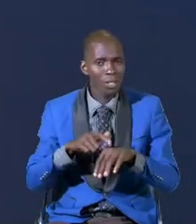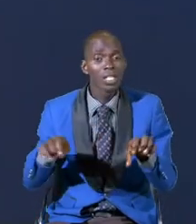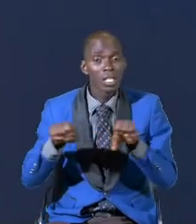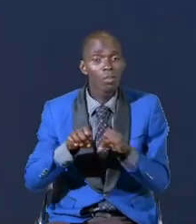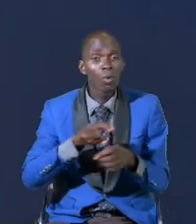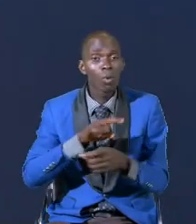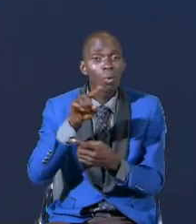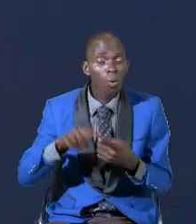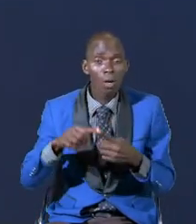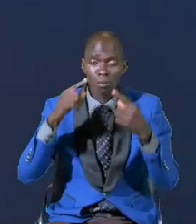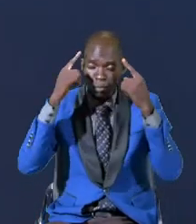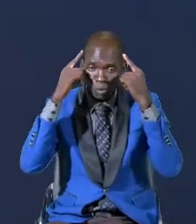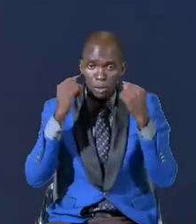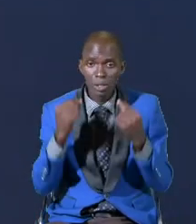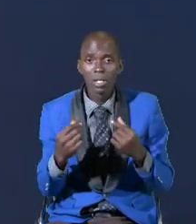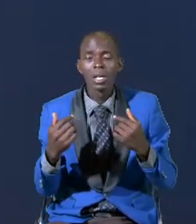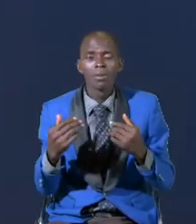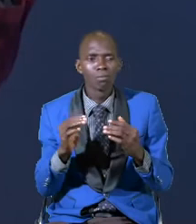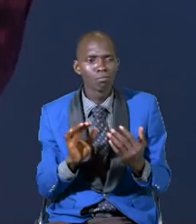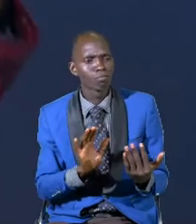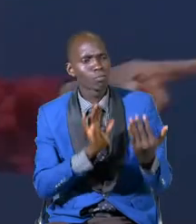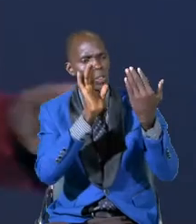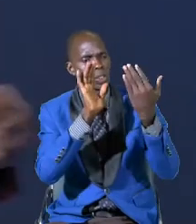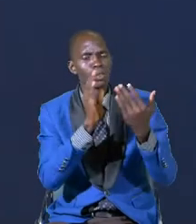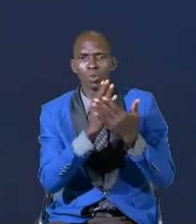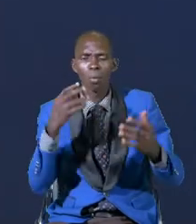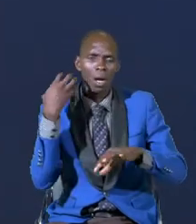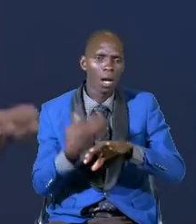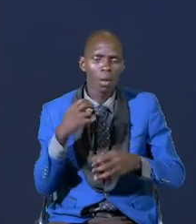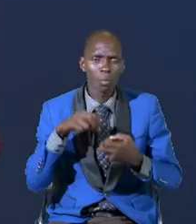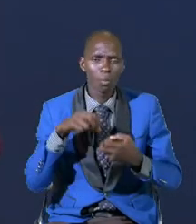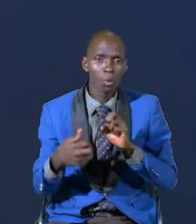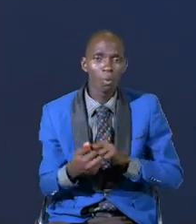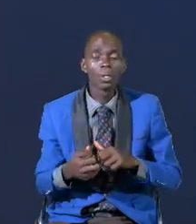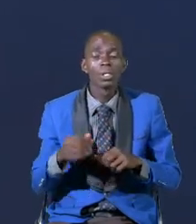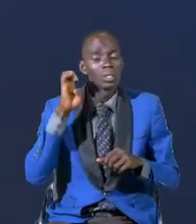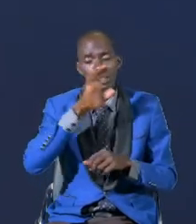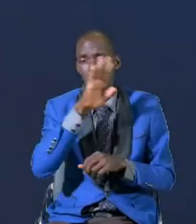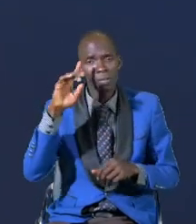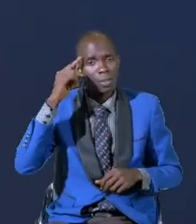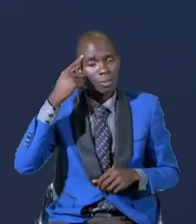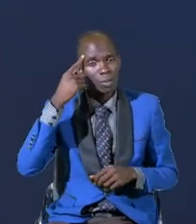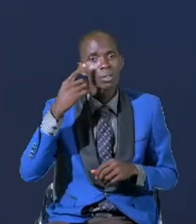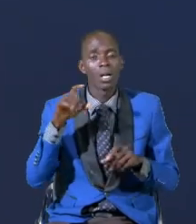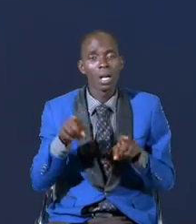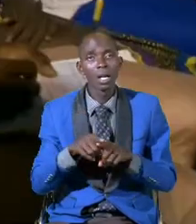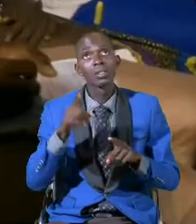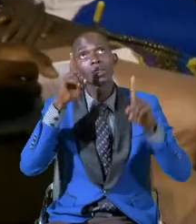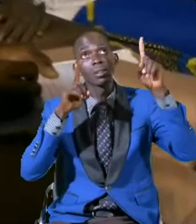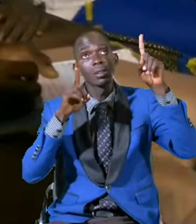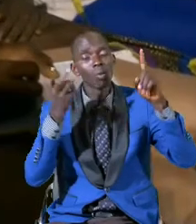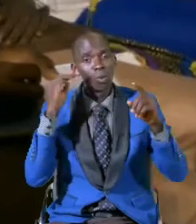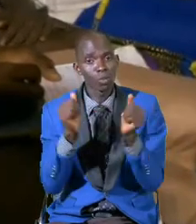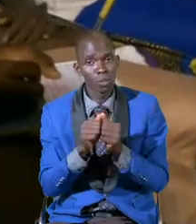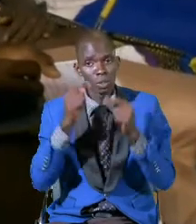he thought he could not face, as I was with him, so I will be with you. I